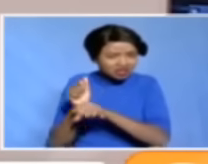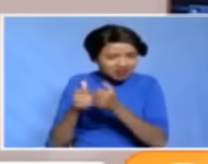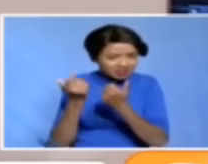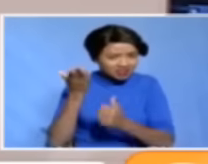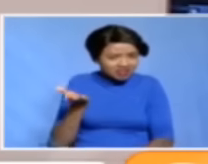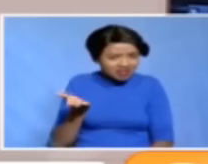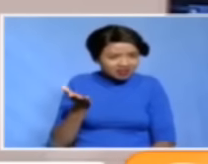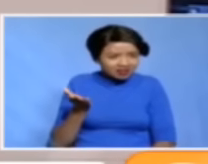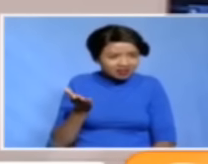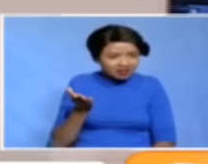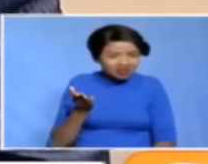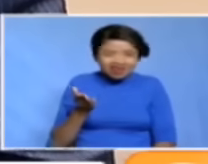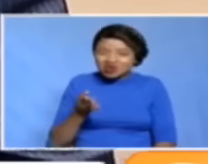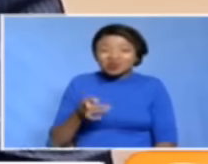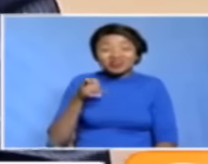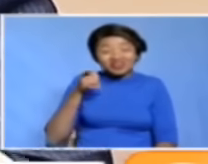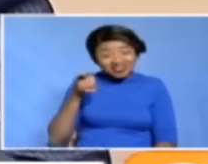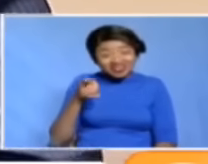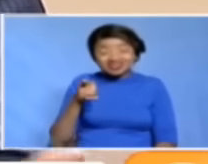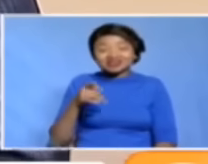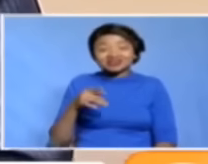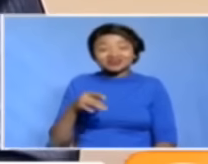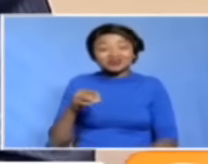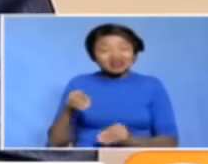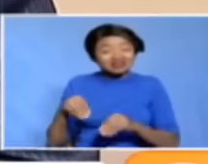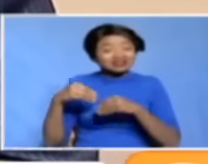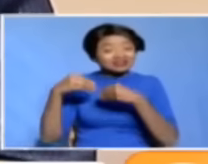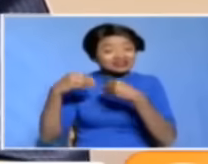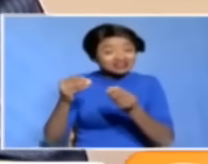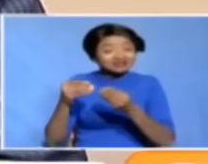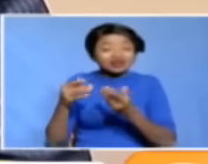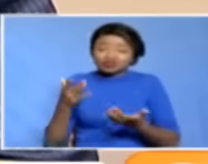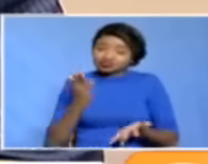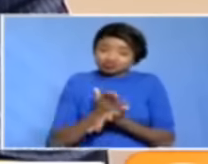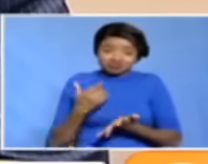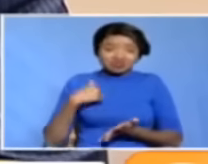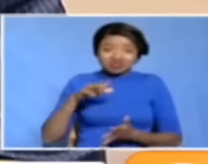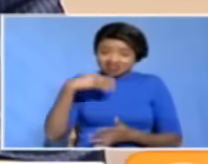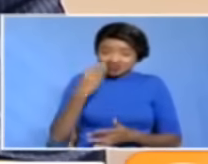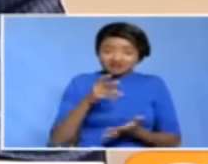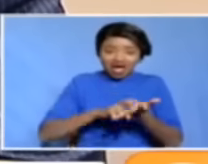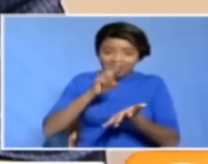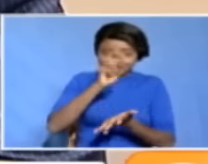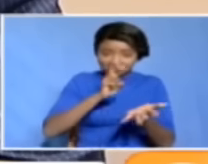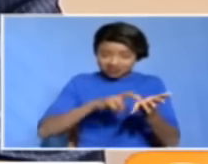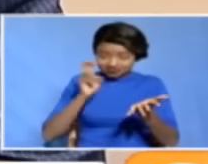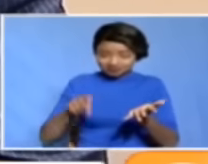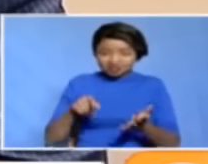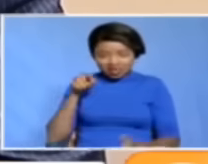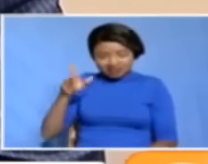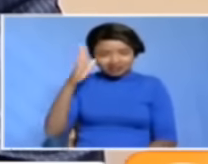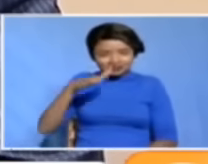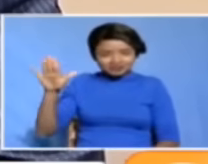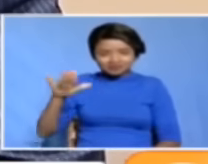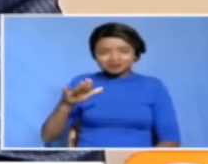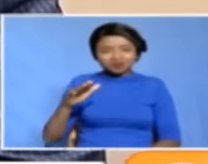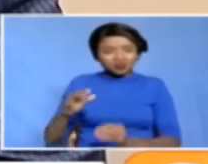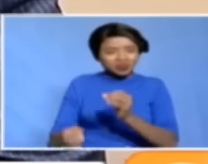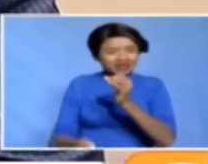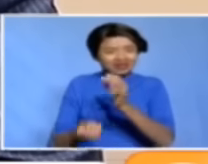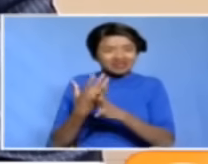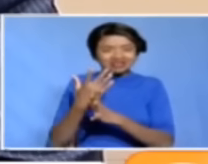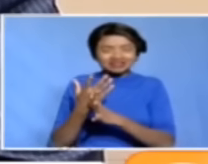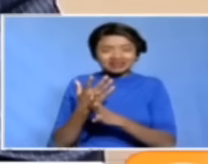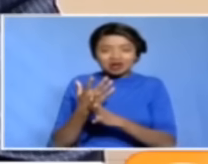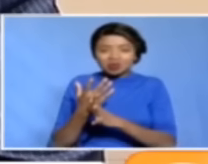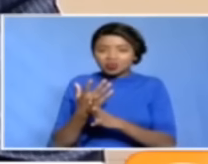highest bidder. In fact, it will create the most. It's good me, I give the pros and the cons. A parliamentary system of government will create a very unstable